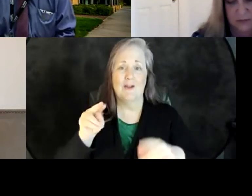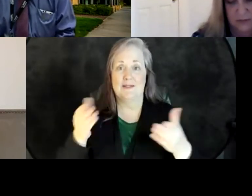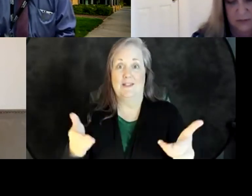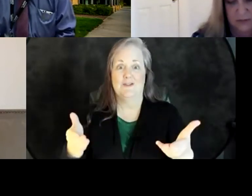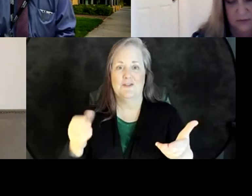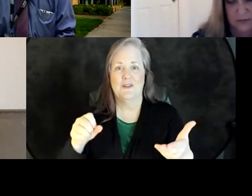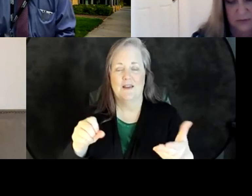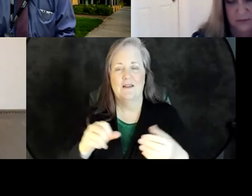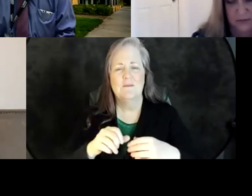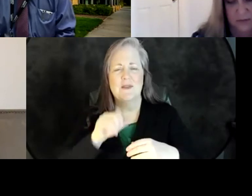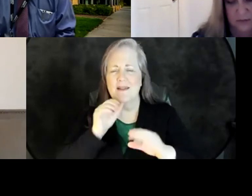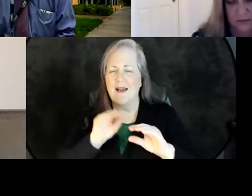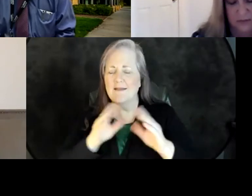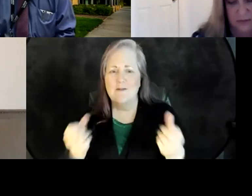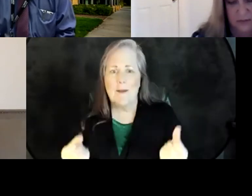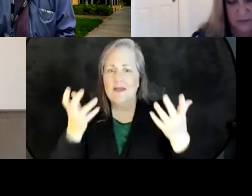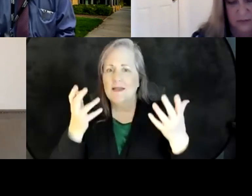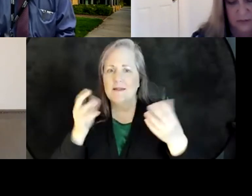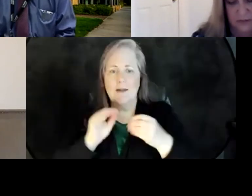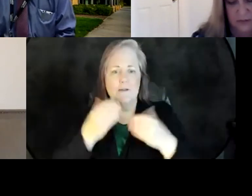It's not clear what the numbers are.